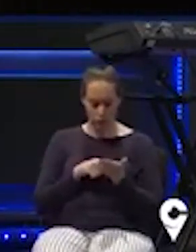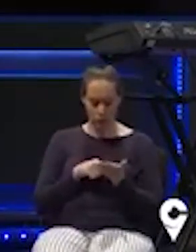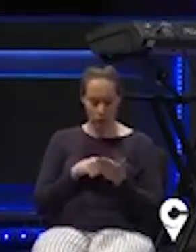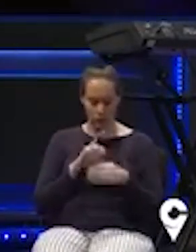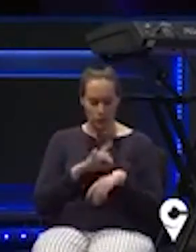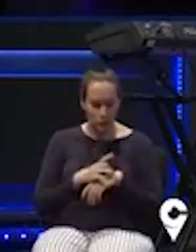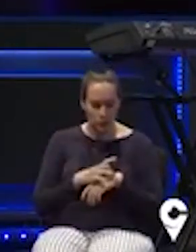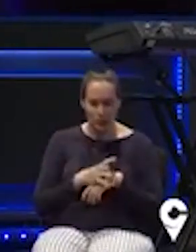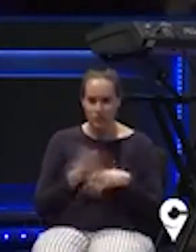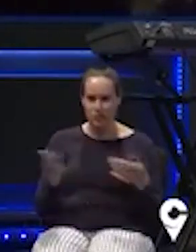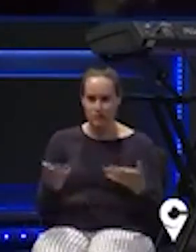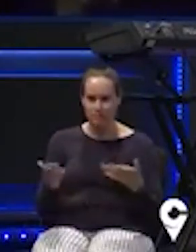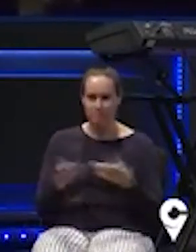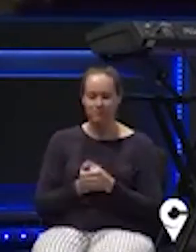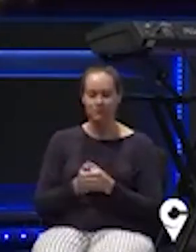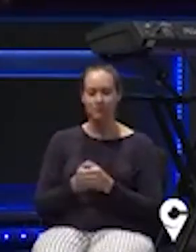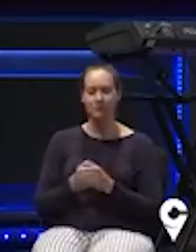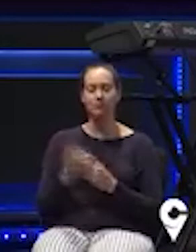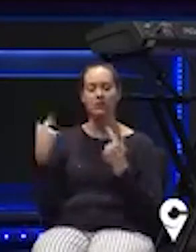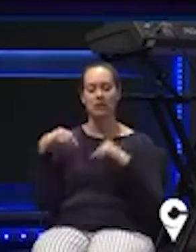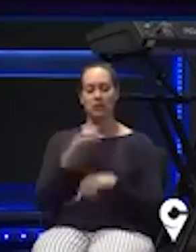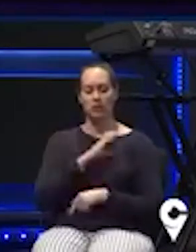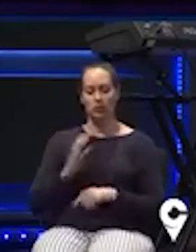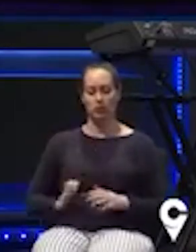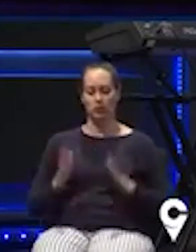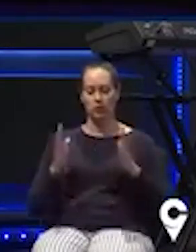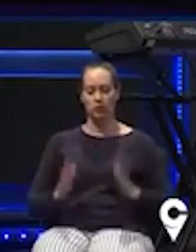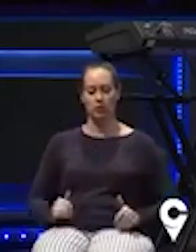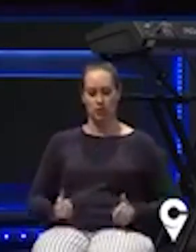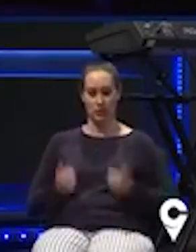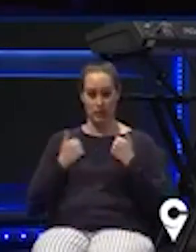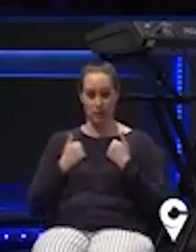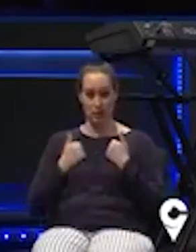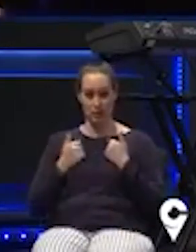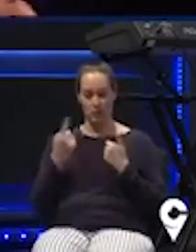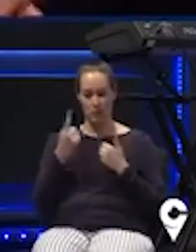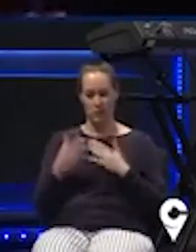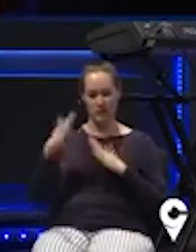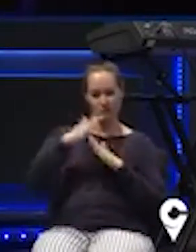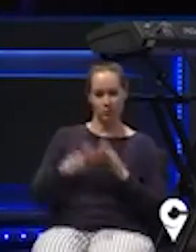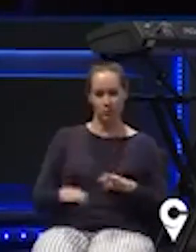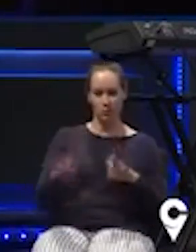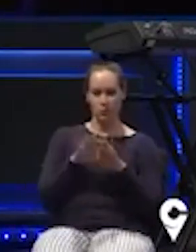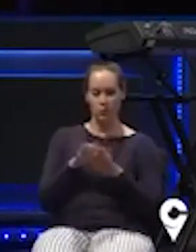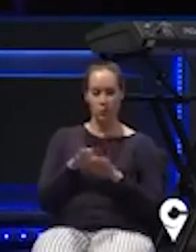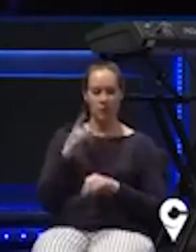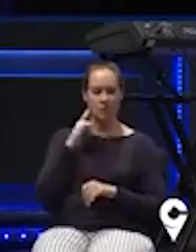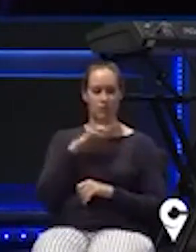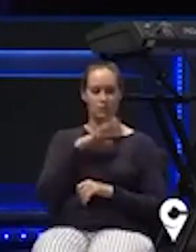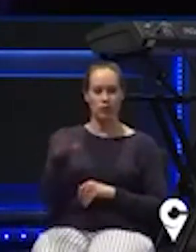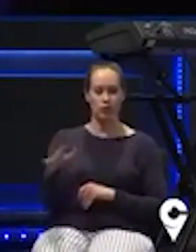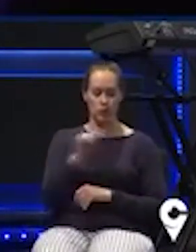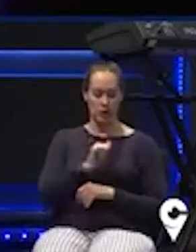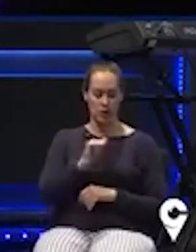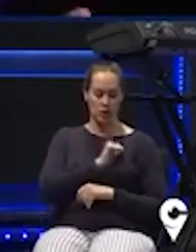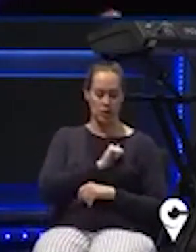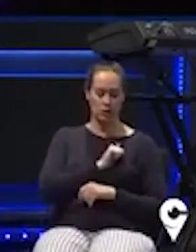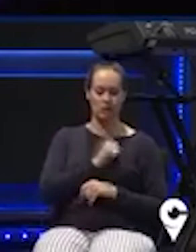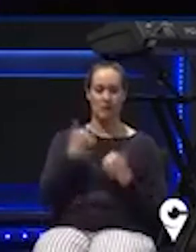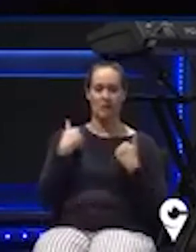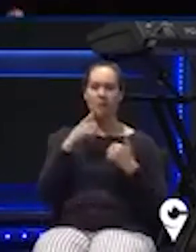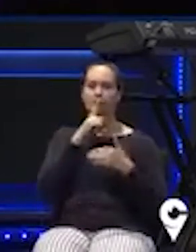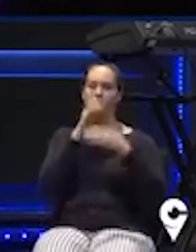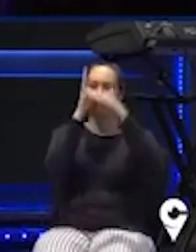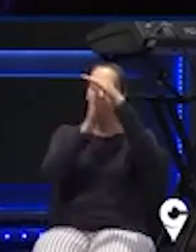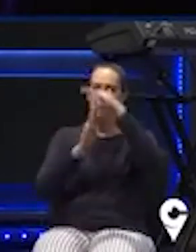things together. And in the Christian life, one of the most important things in the Christian life is an attitude of humility.